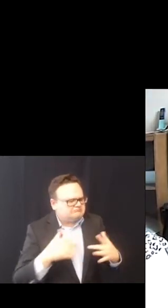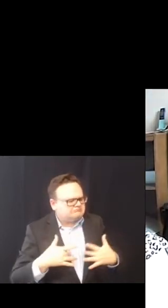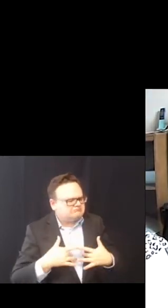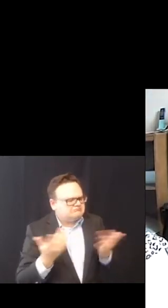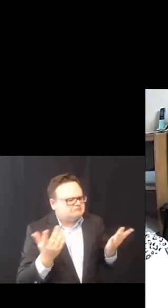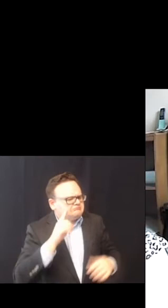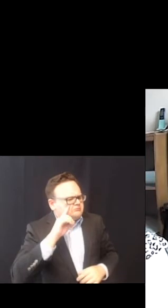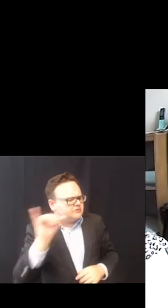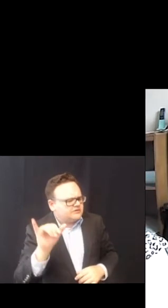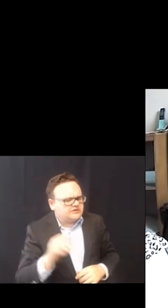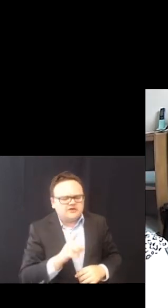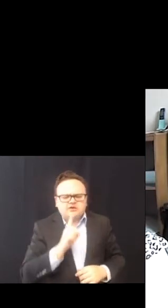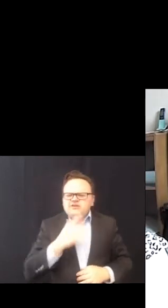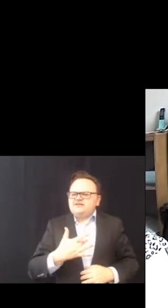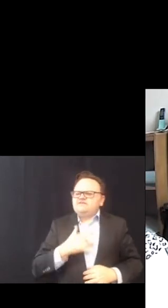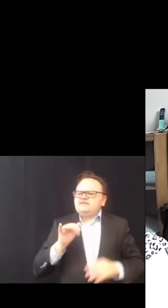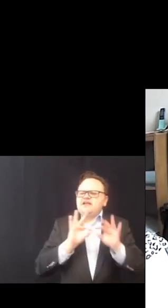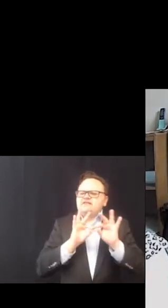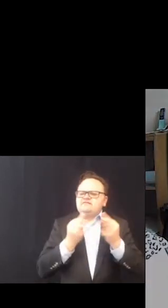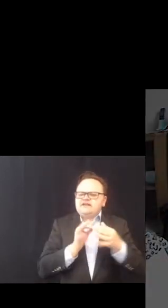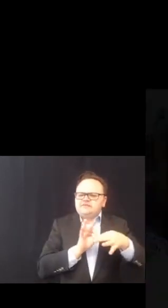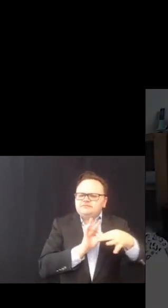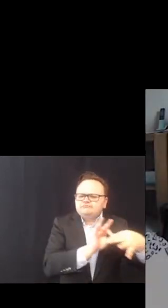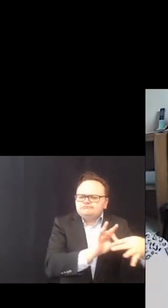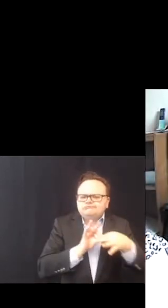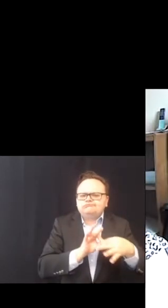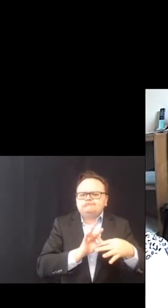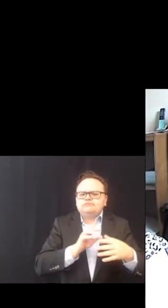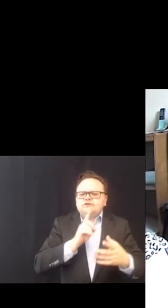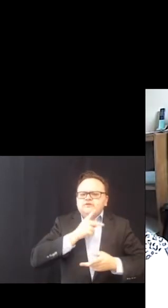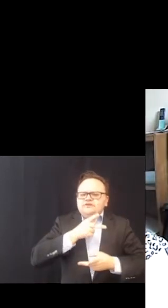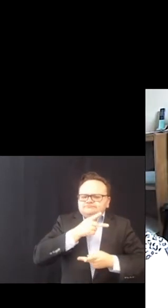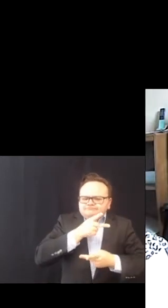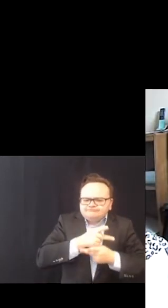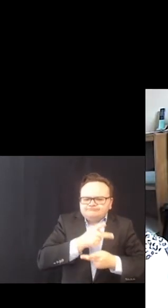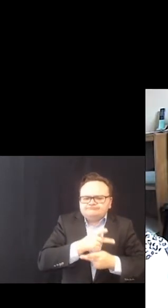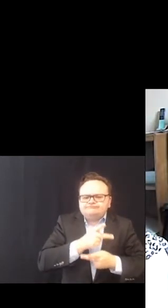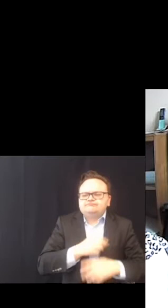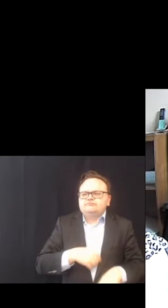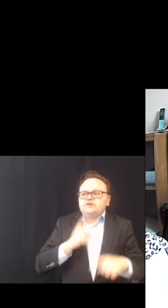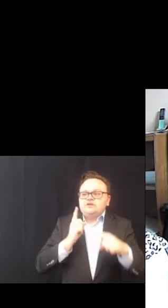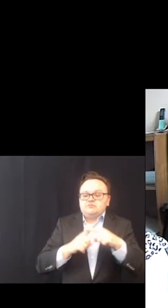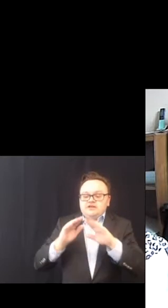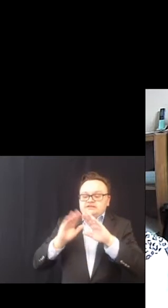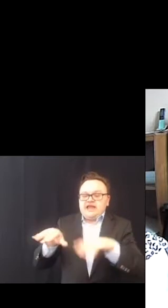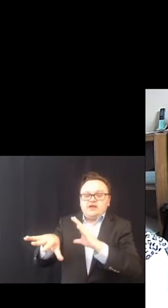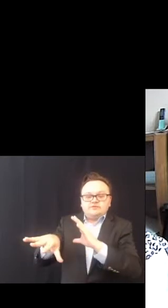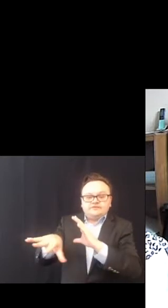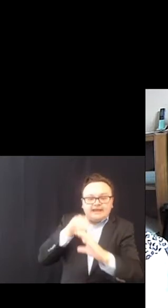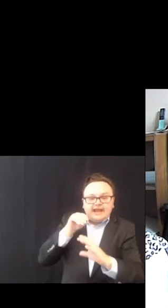they treat you like family, and they take care of you. I like getting out of the house every day and earning a